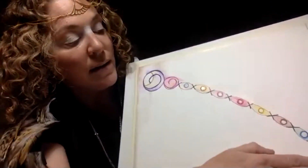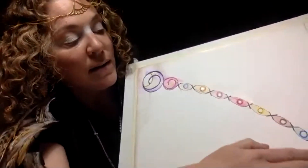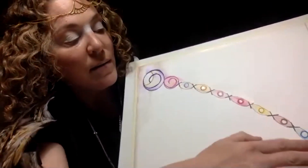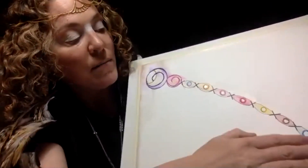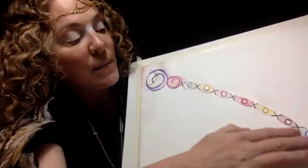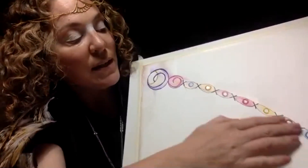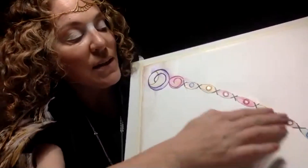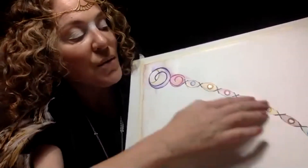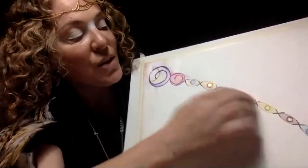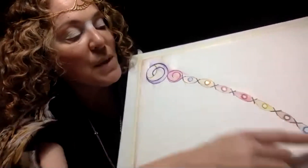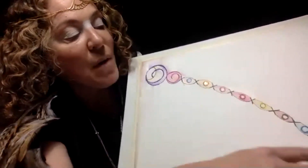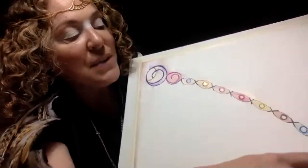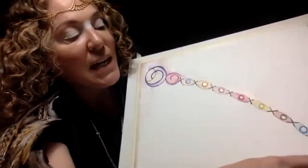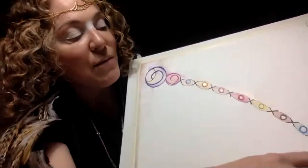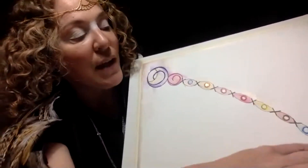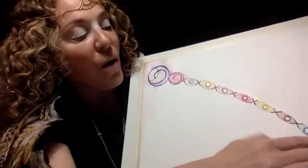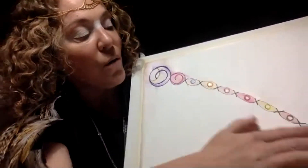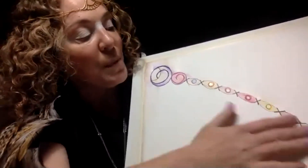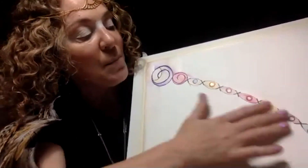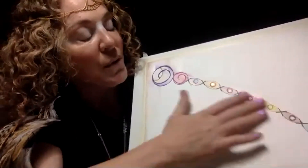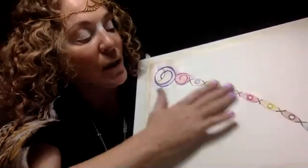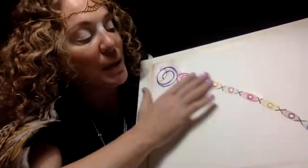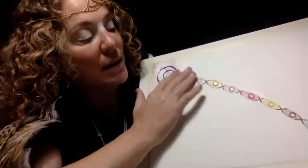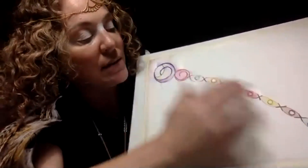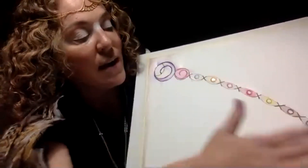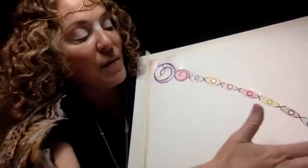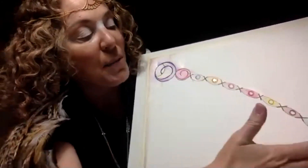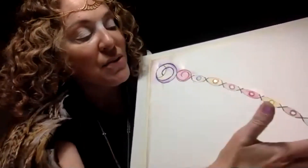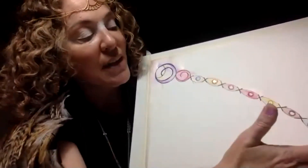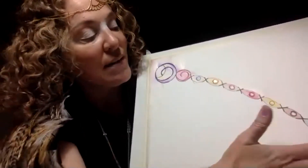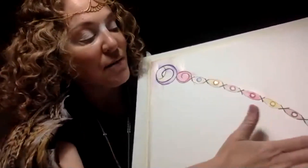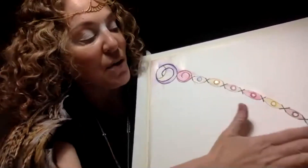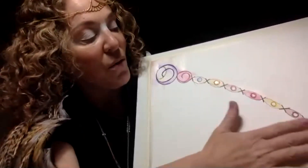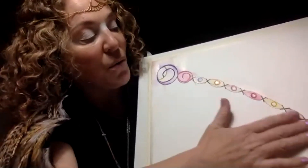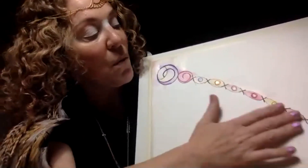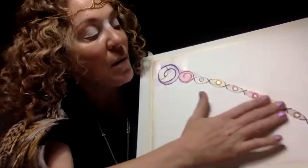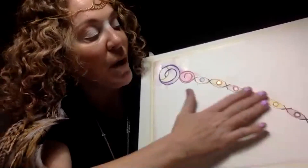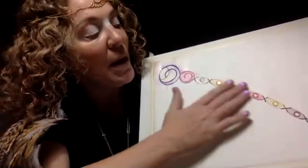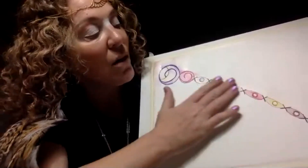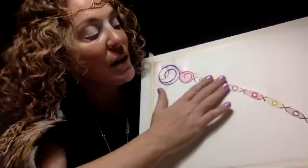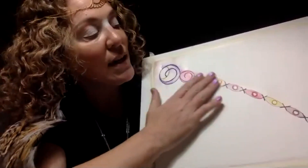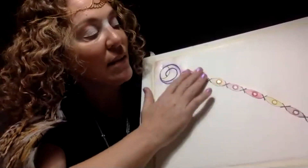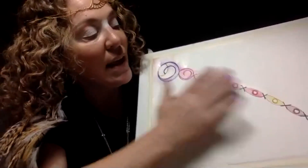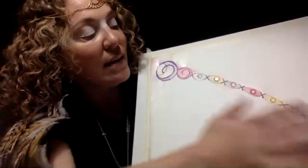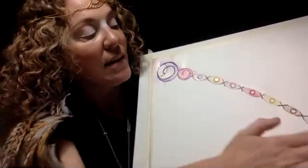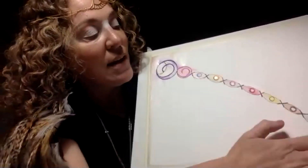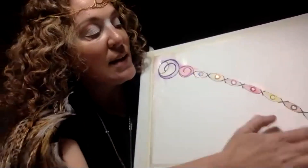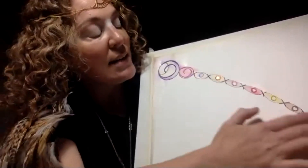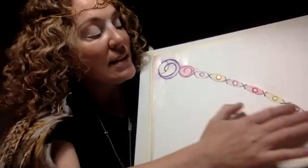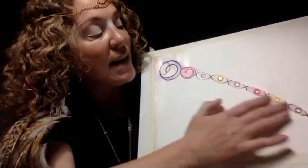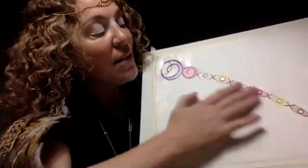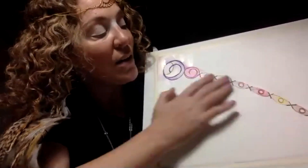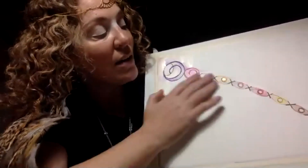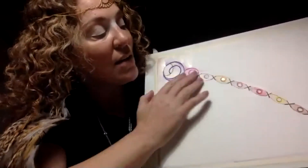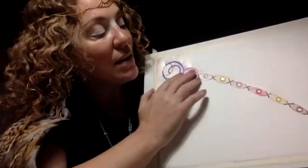like, you know, this could be representative of like all the people here, because every person has a different color aura primarily, and then